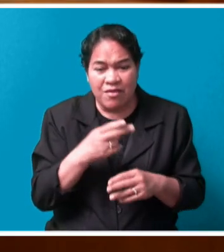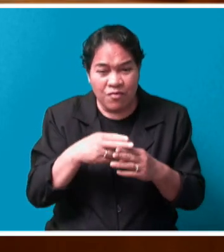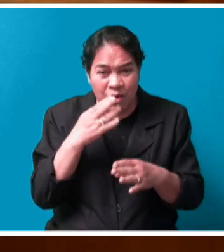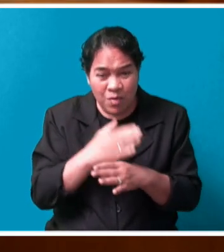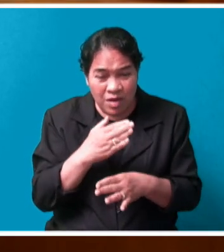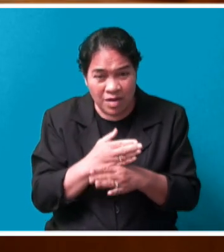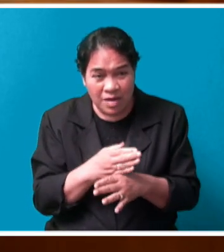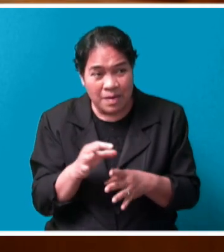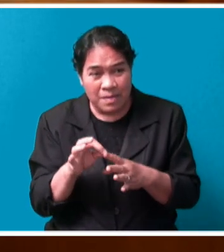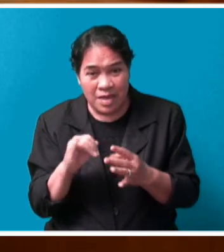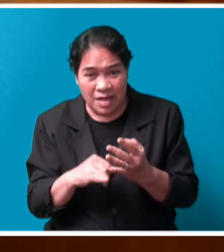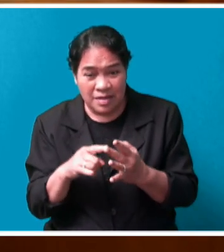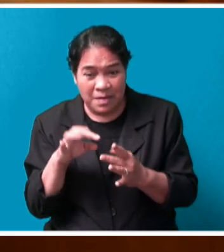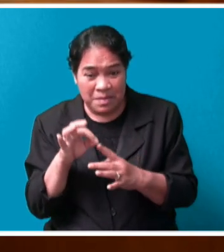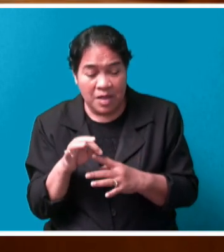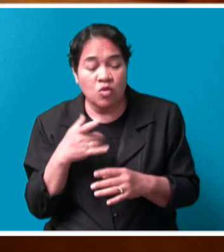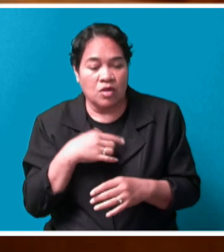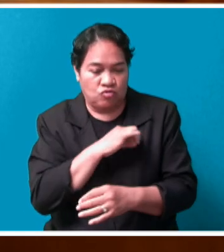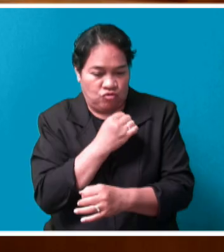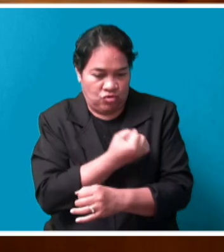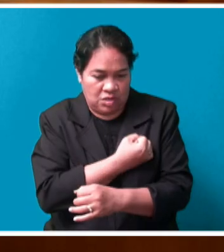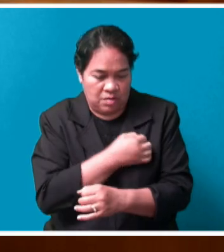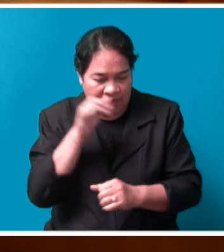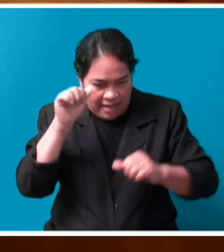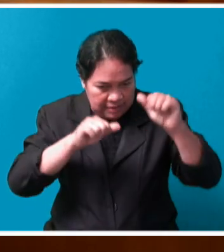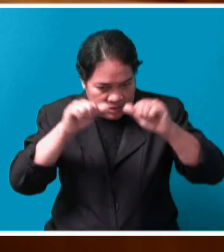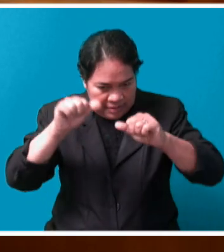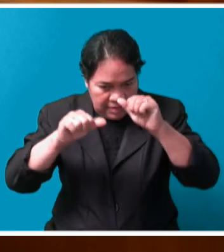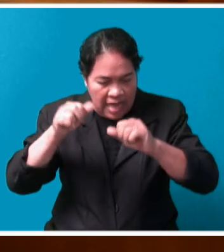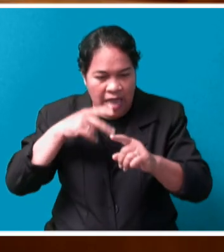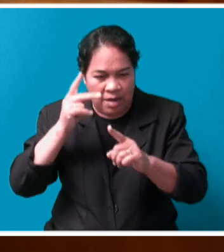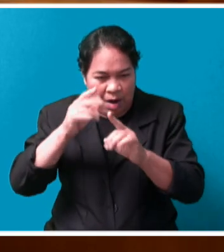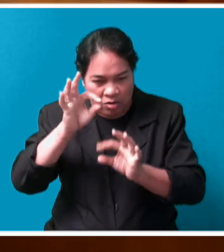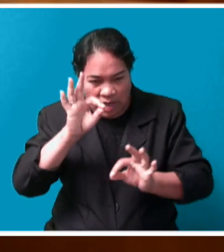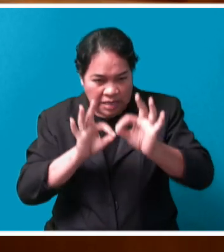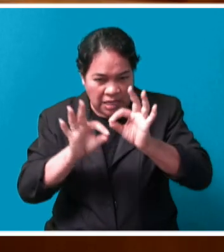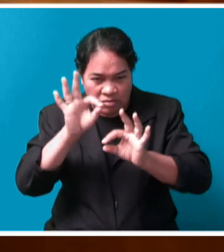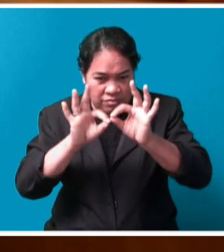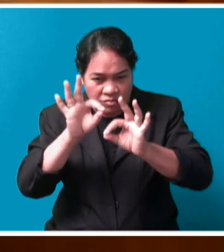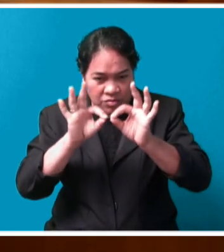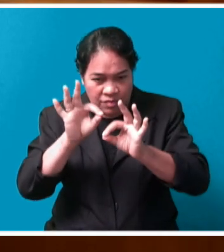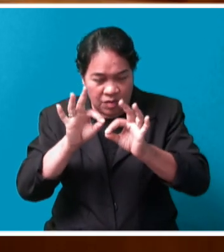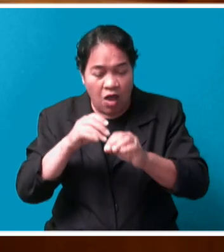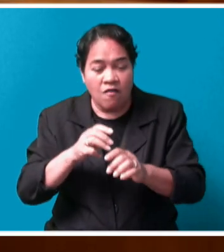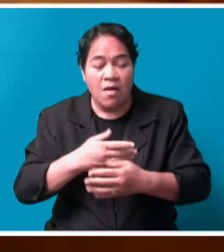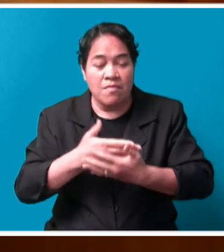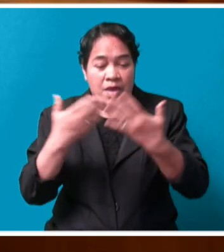PSIP, to strengthen the assessment and prioritization of major public